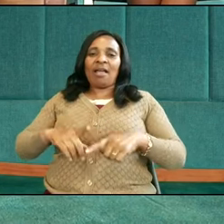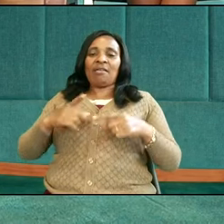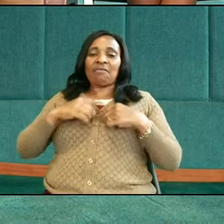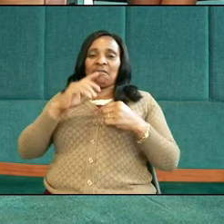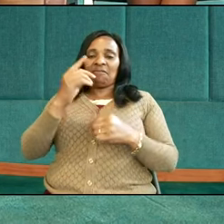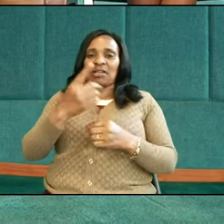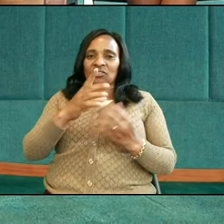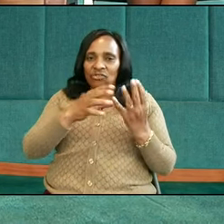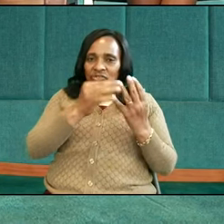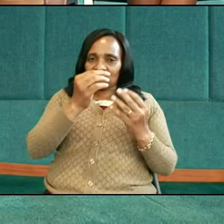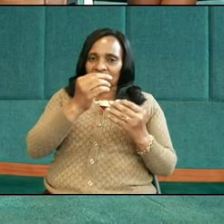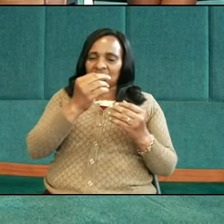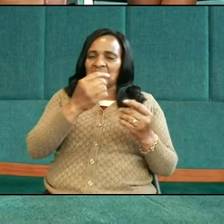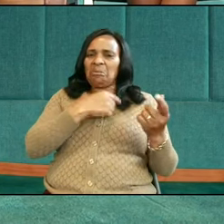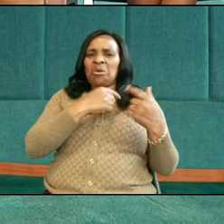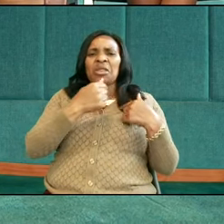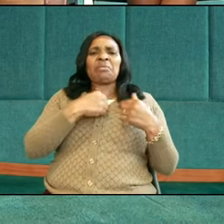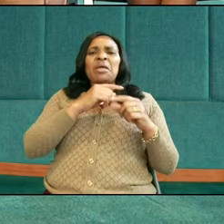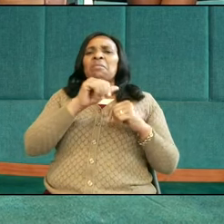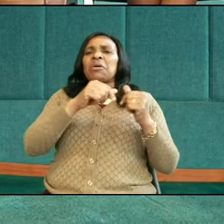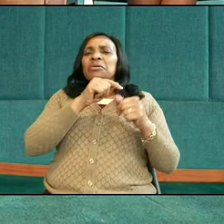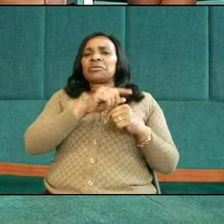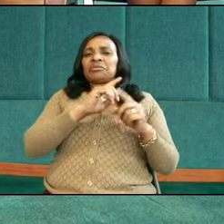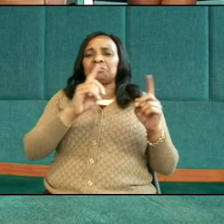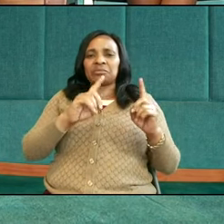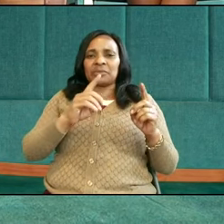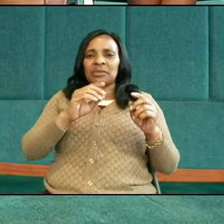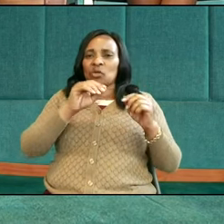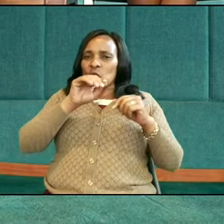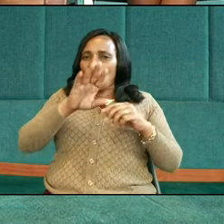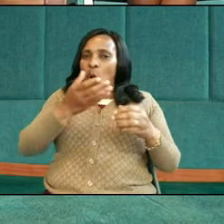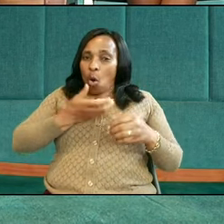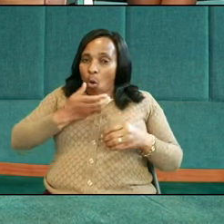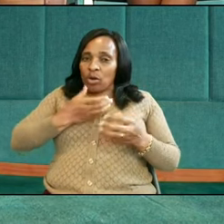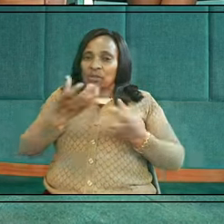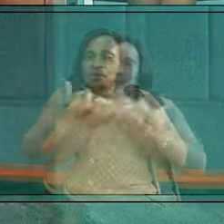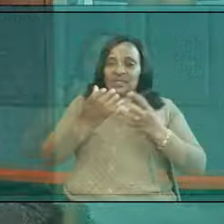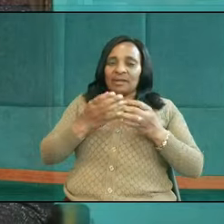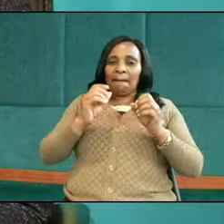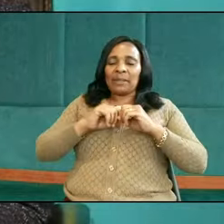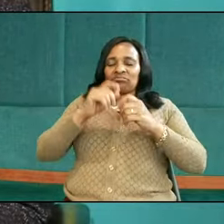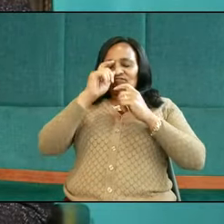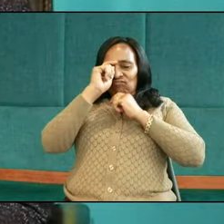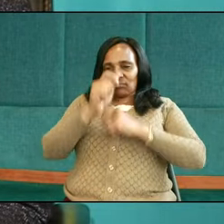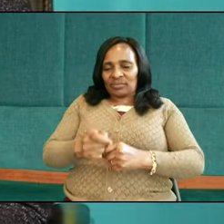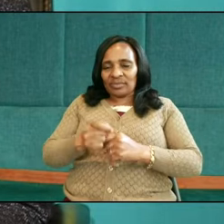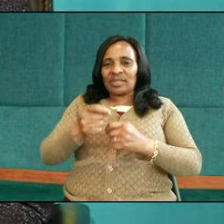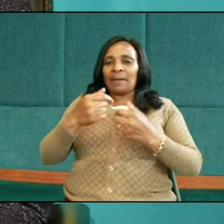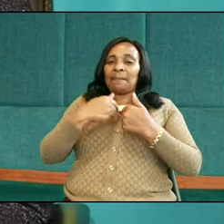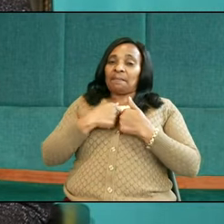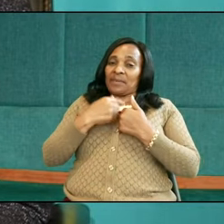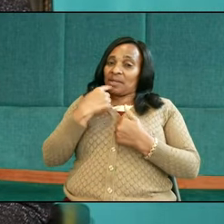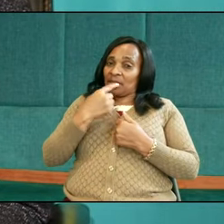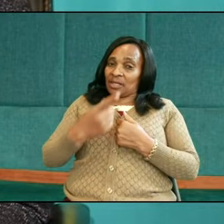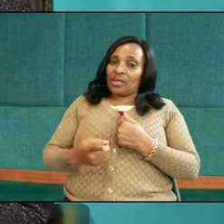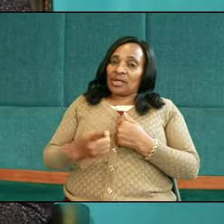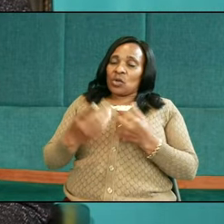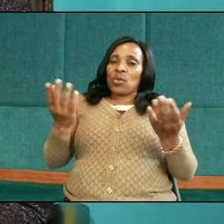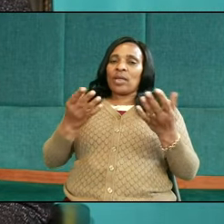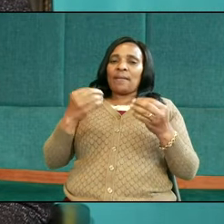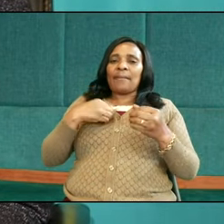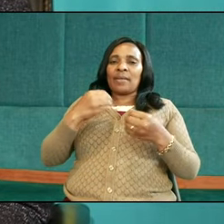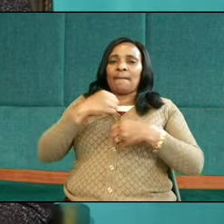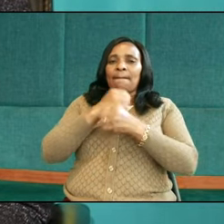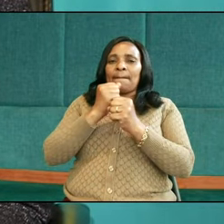one, don't bother me about it, mind their own business, respectfully tell me where they think I'm